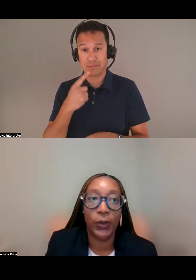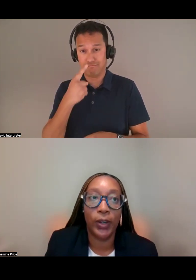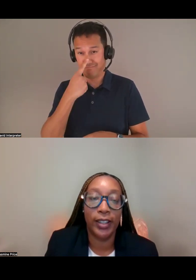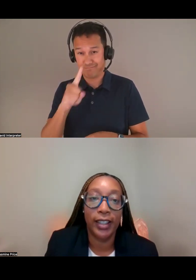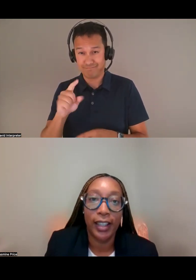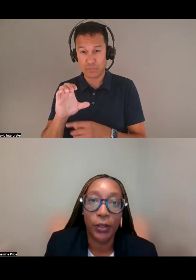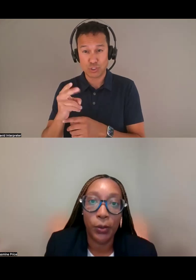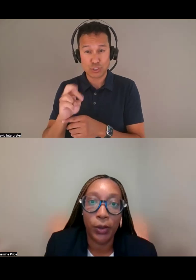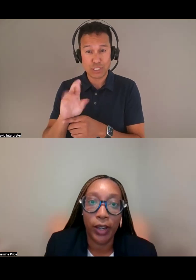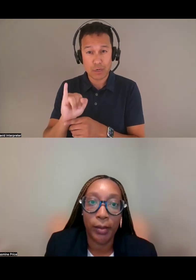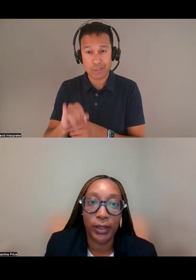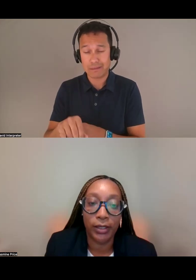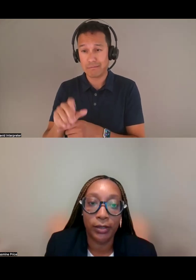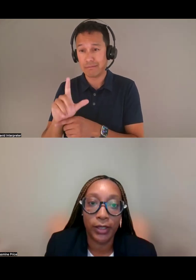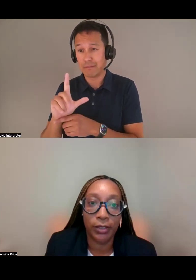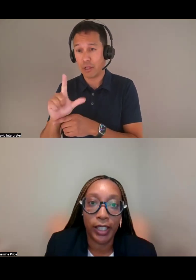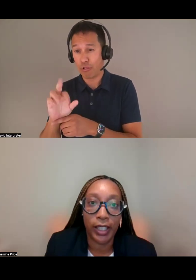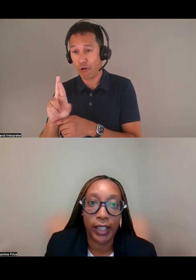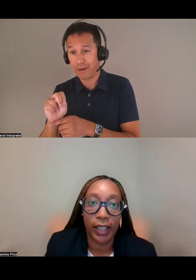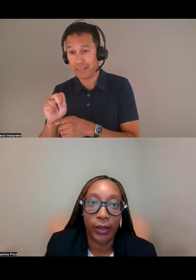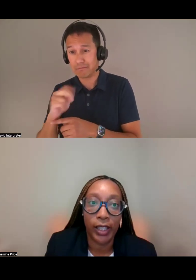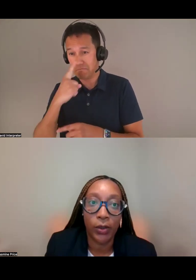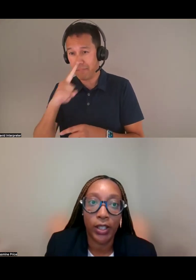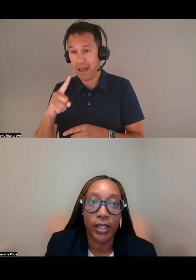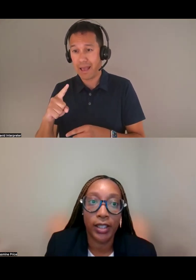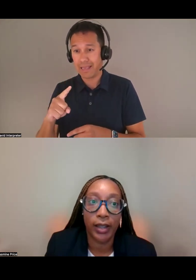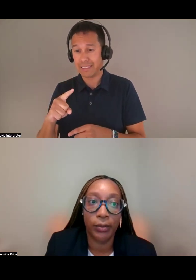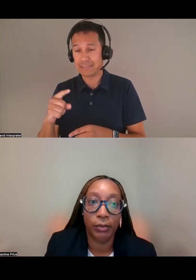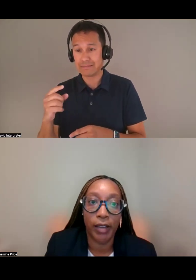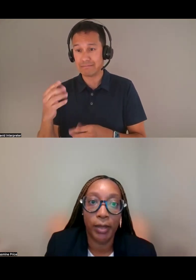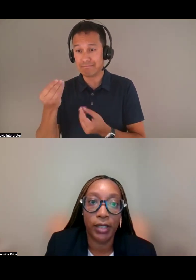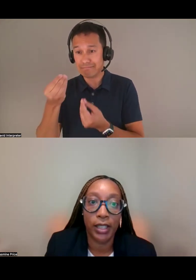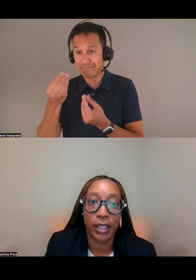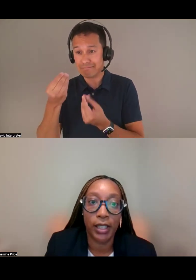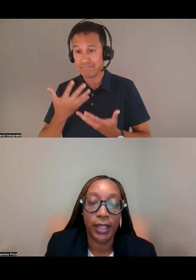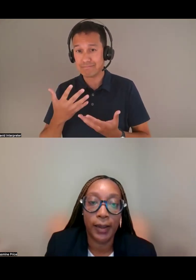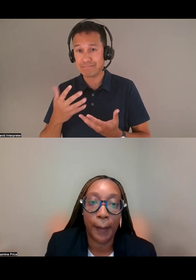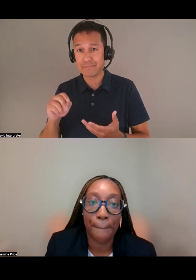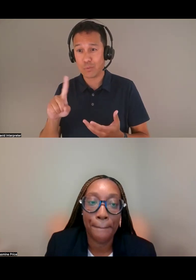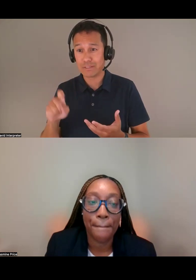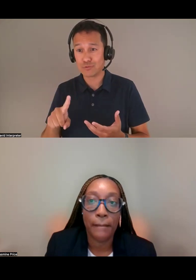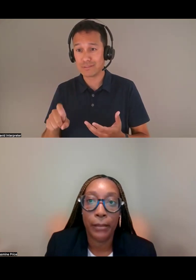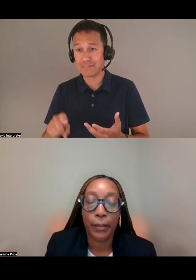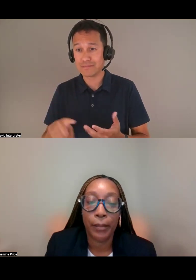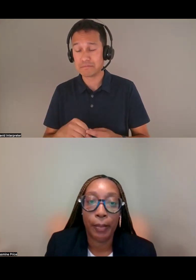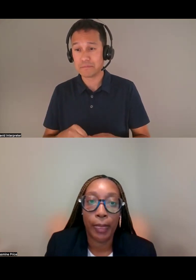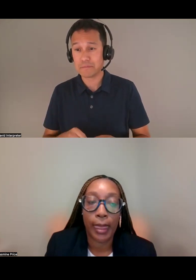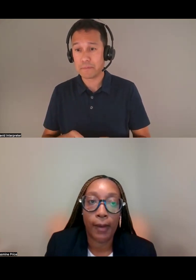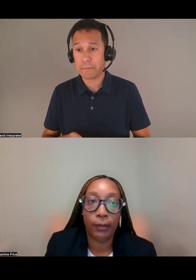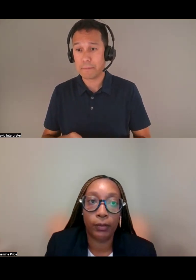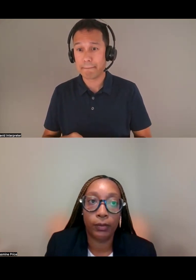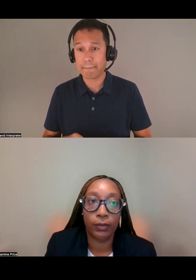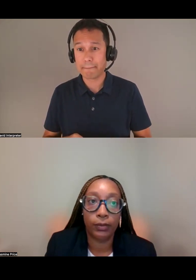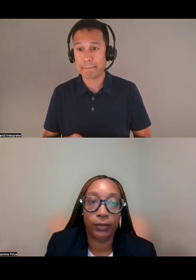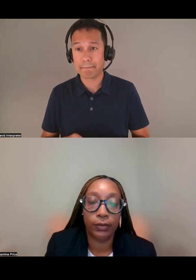or Lauren, if you were able to read out any questions that may have been received. Yasmin,